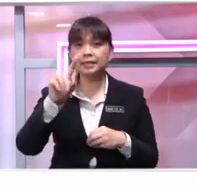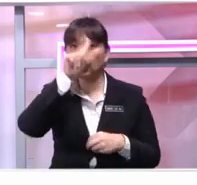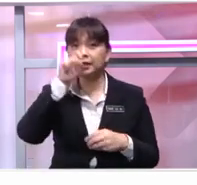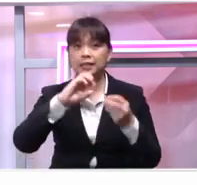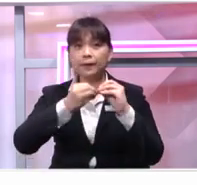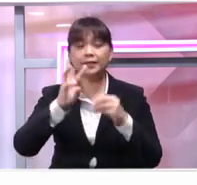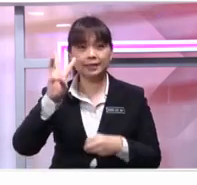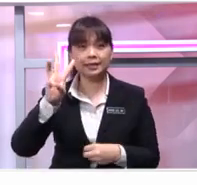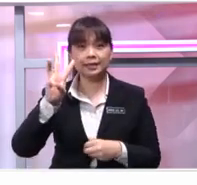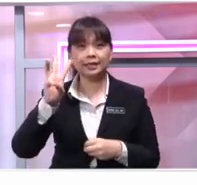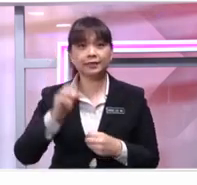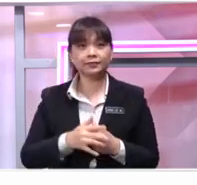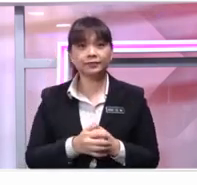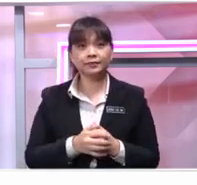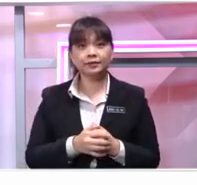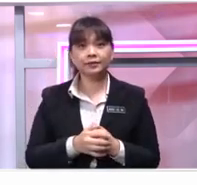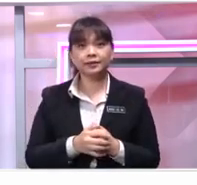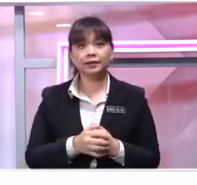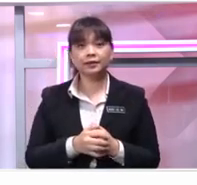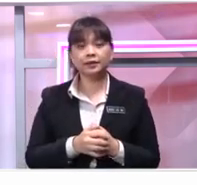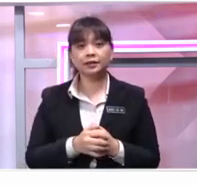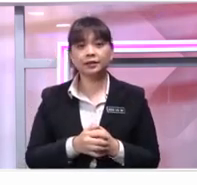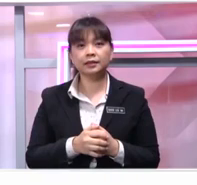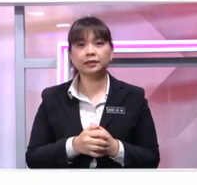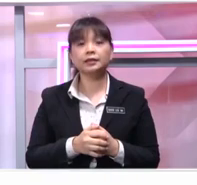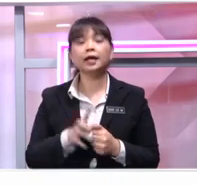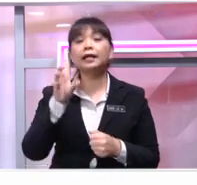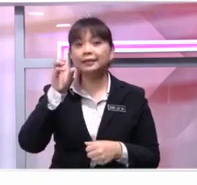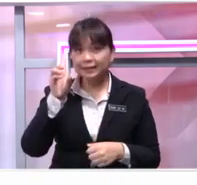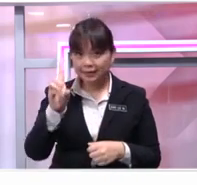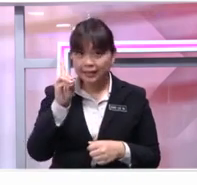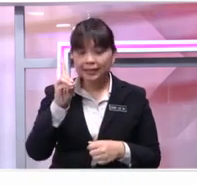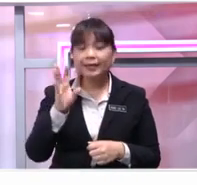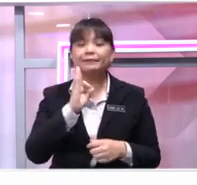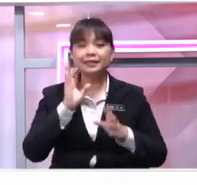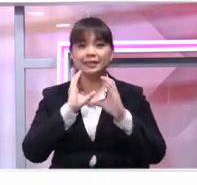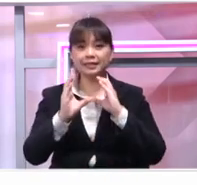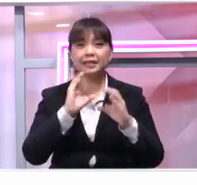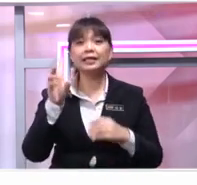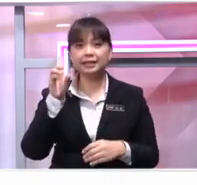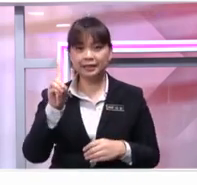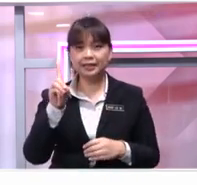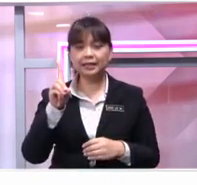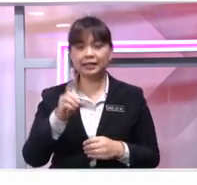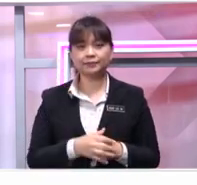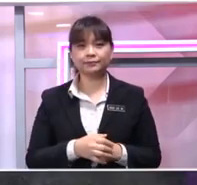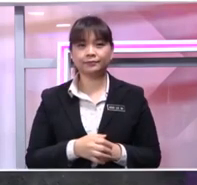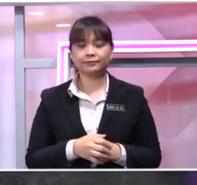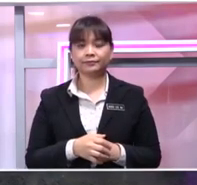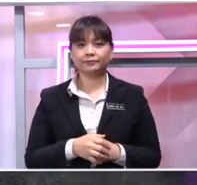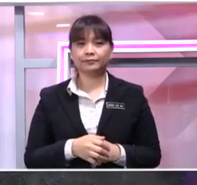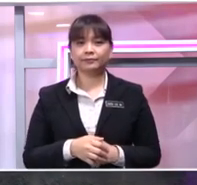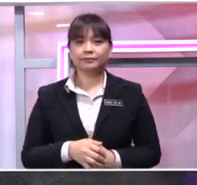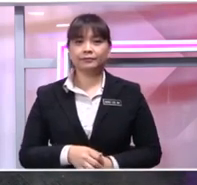What is it, Fazrina? D. D. D. Okay, yes, thank Emma. You so much. Okay,